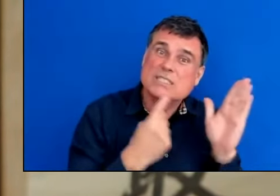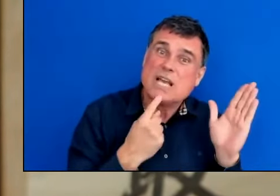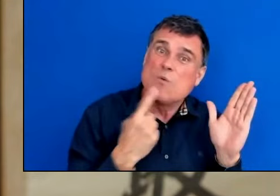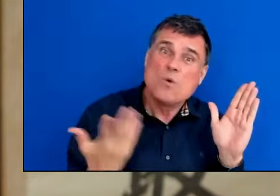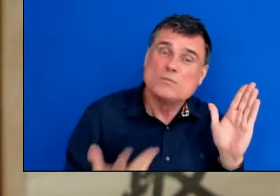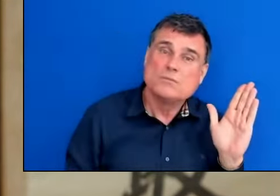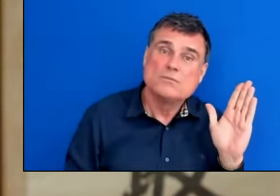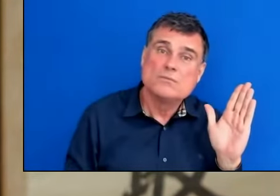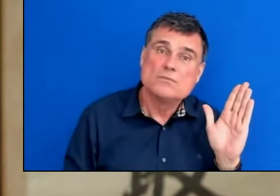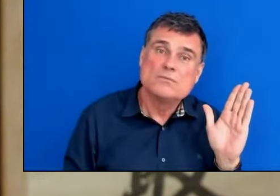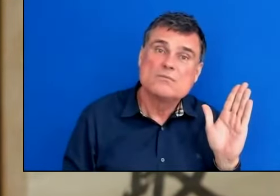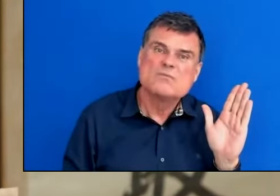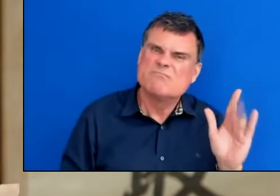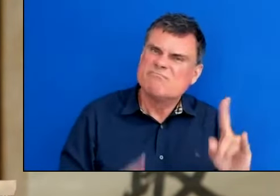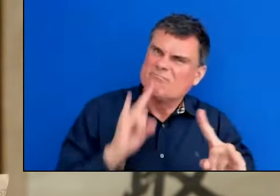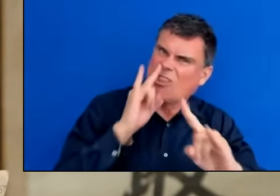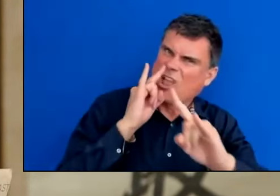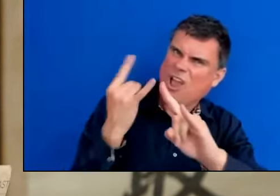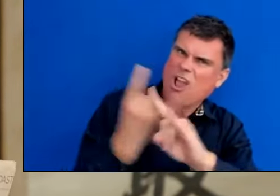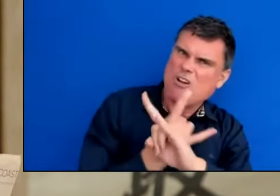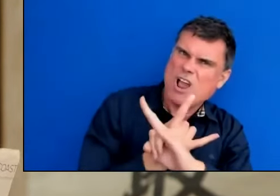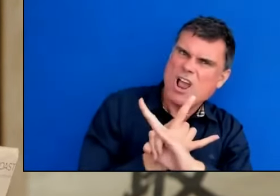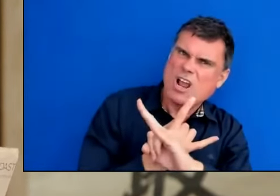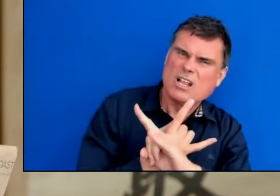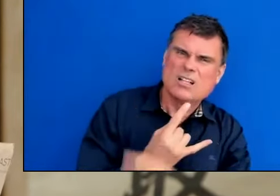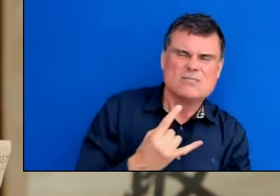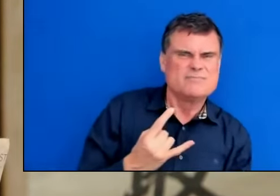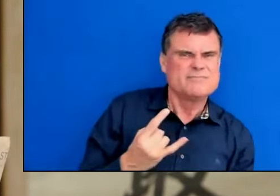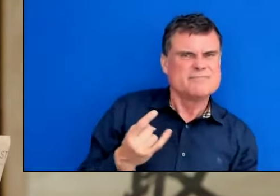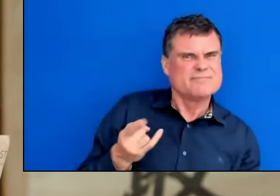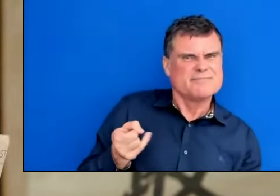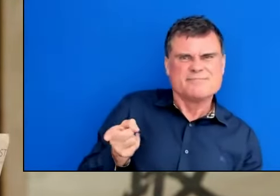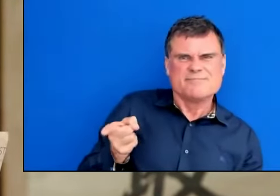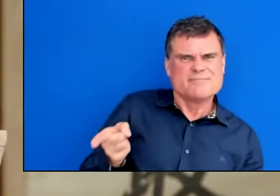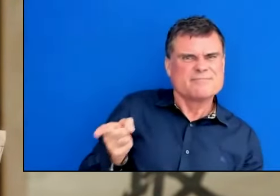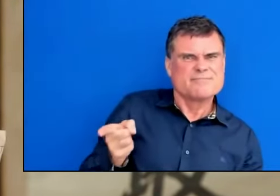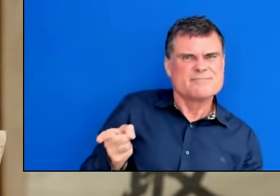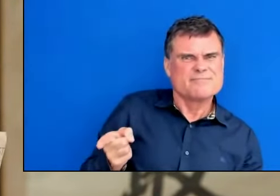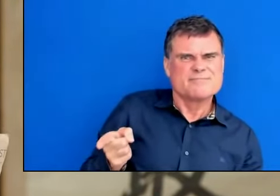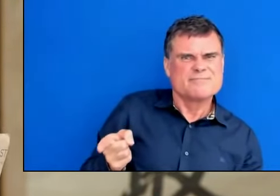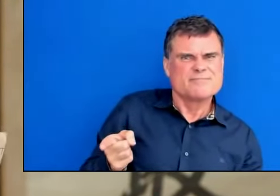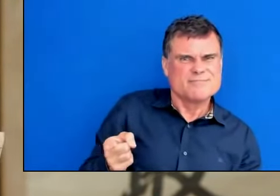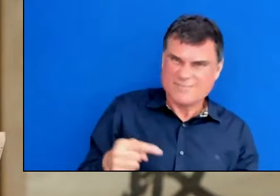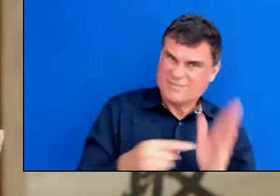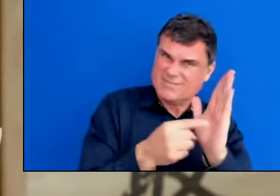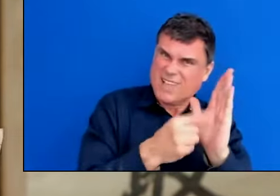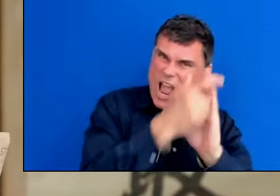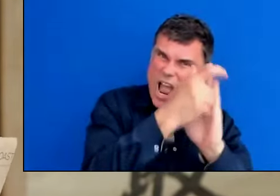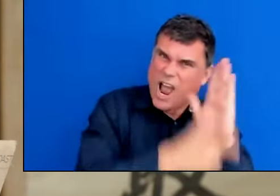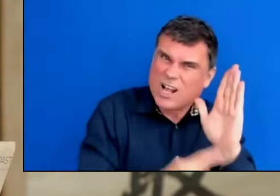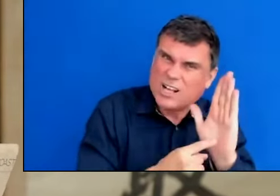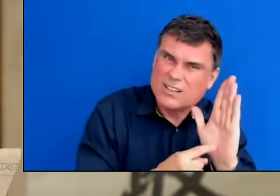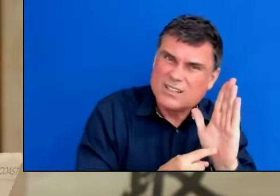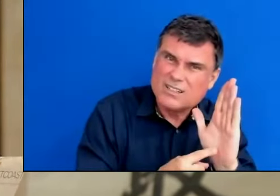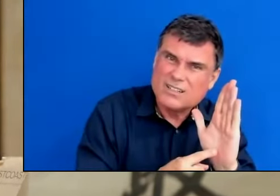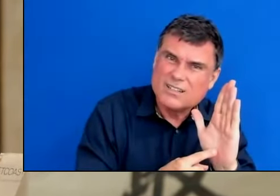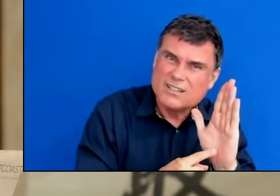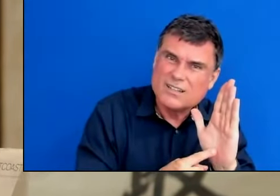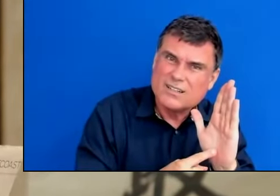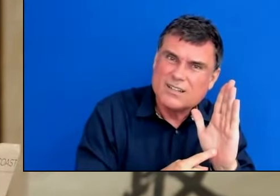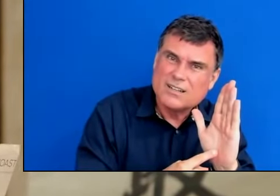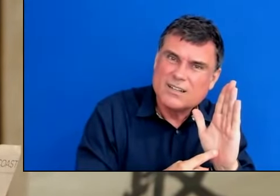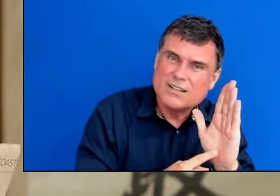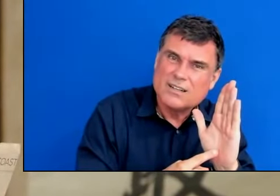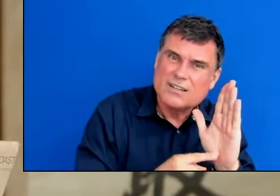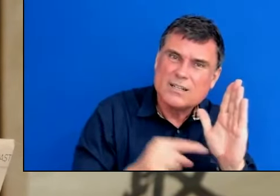states, ironically, the editorial ran under a slogan stating the Sun was